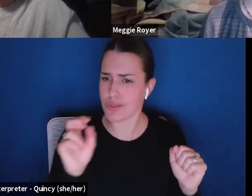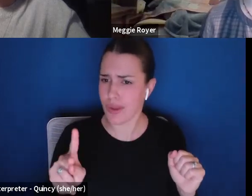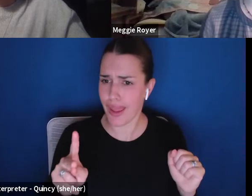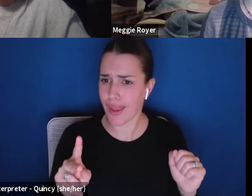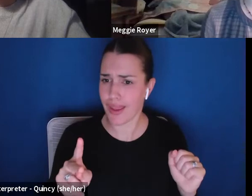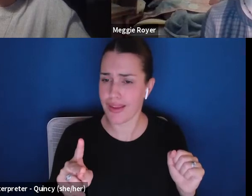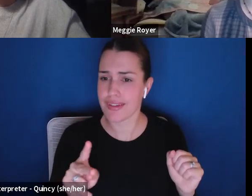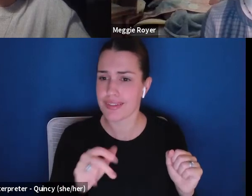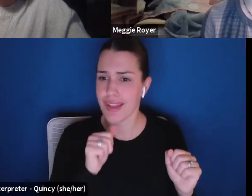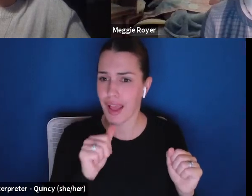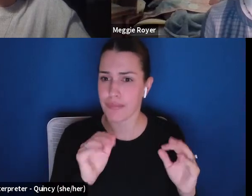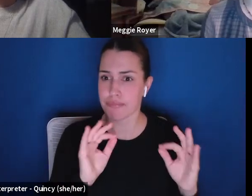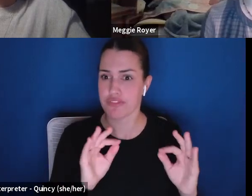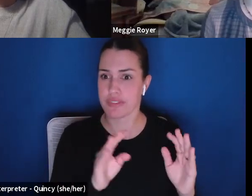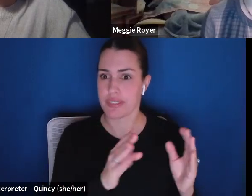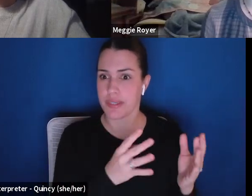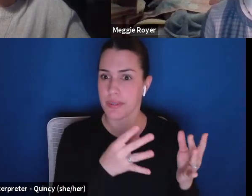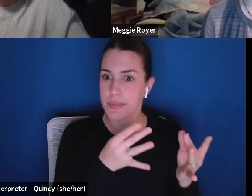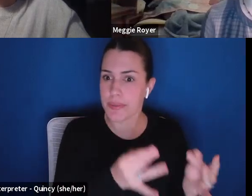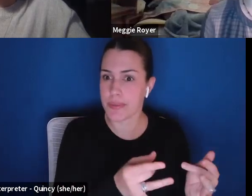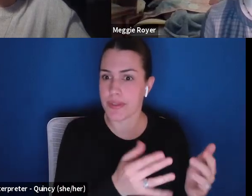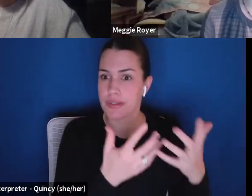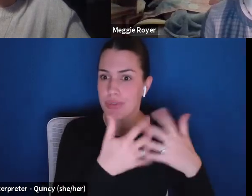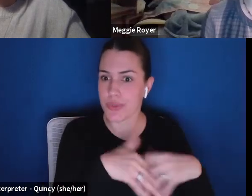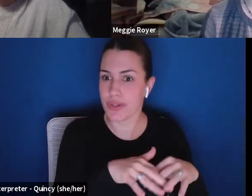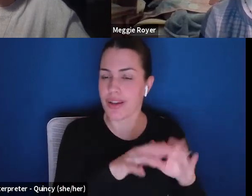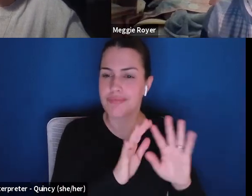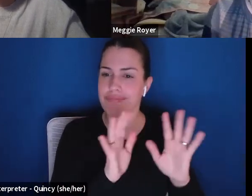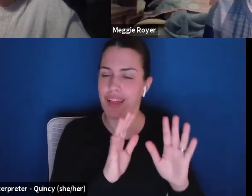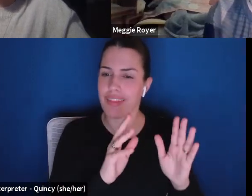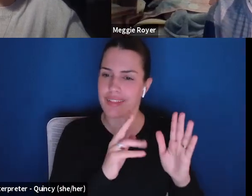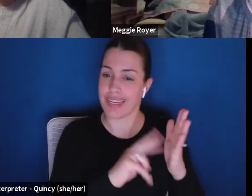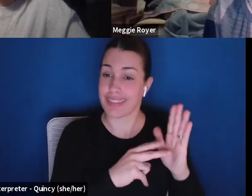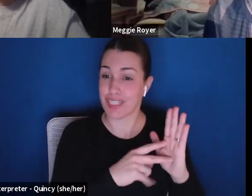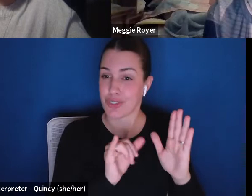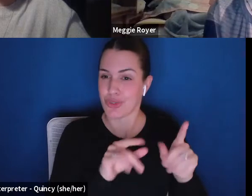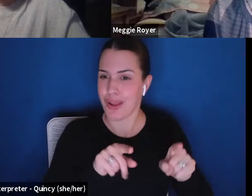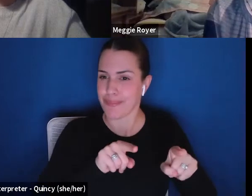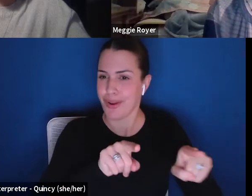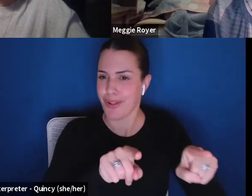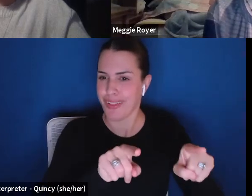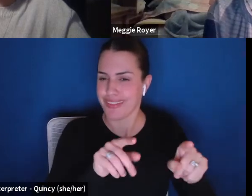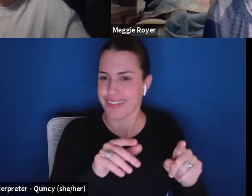linear. And I think that kind of mirrors the process of reaching an intention.